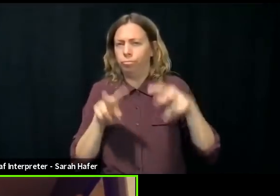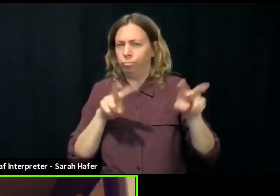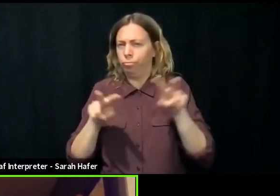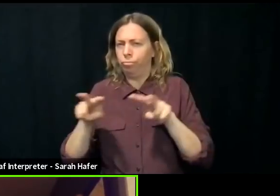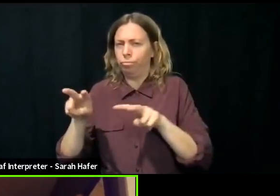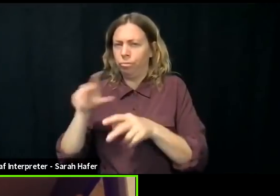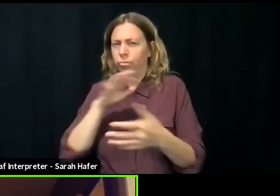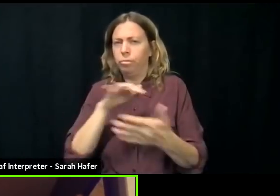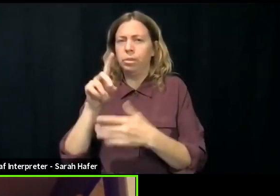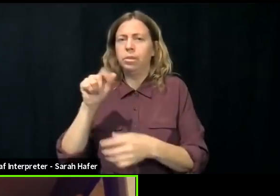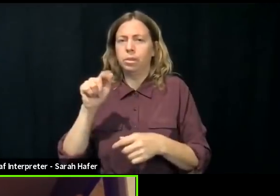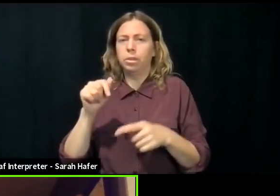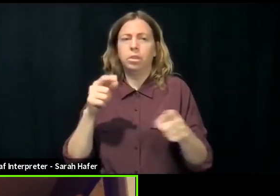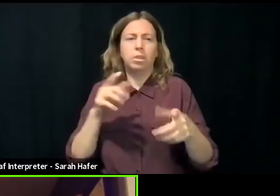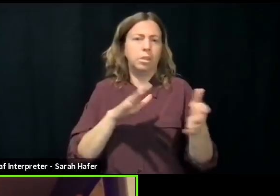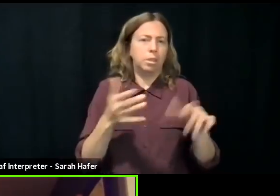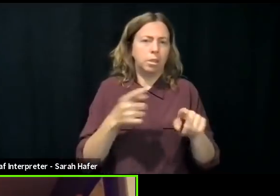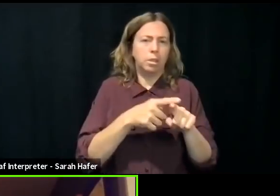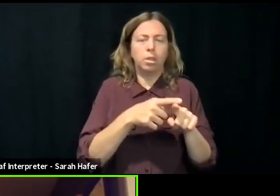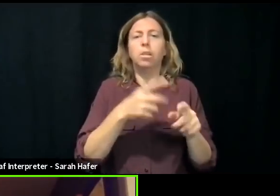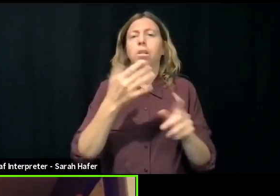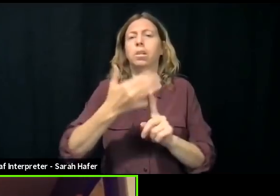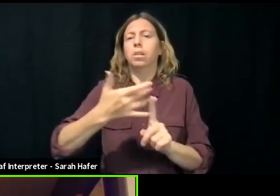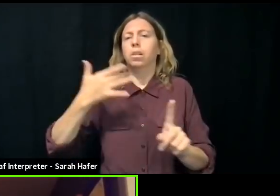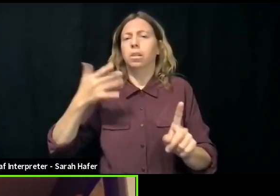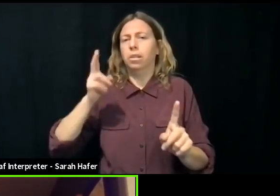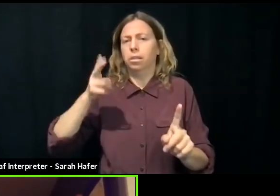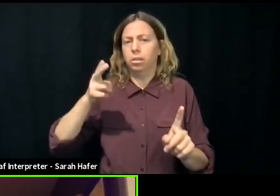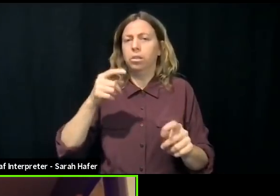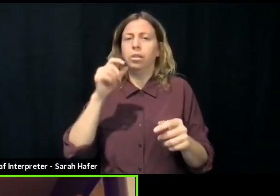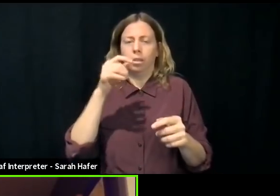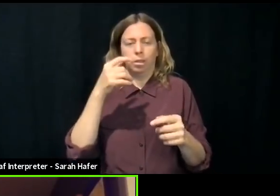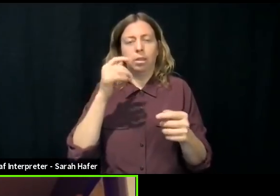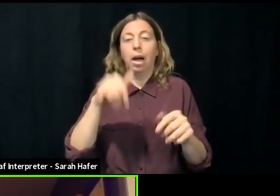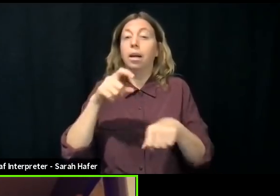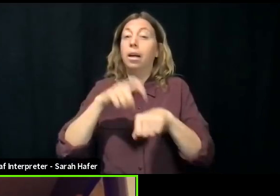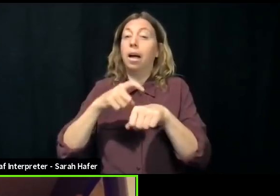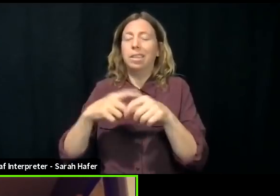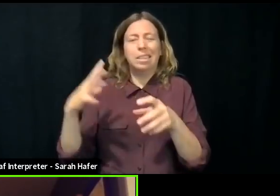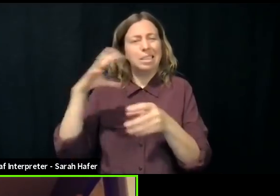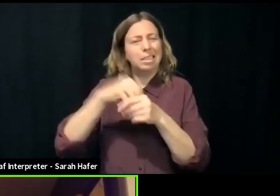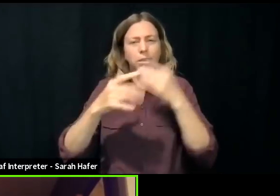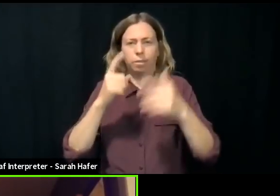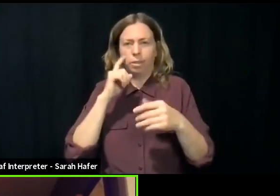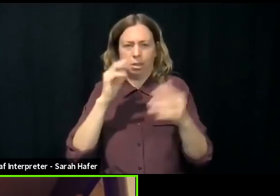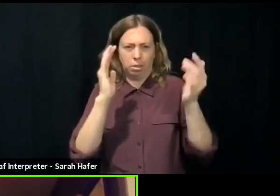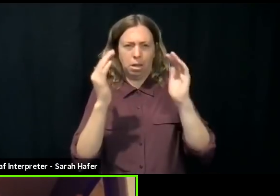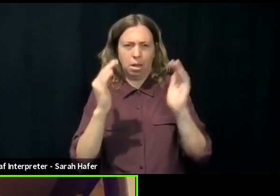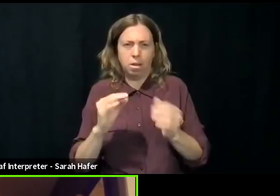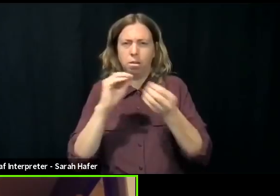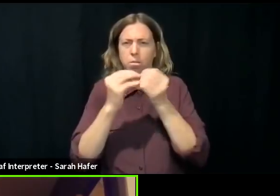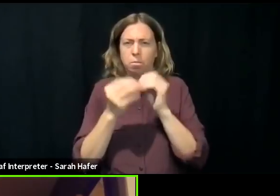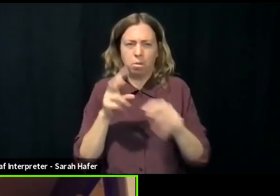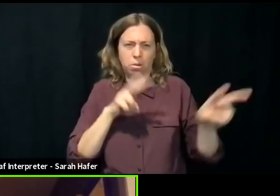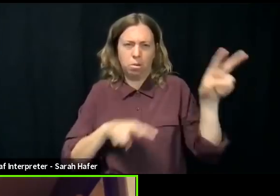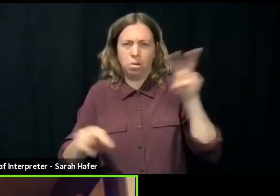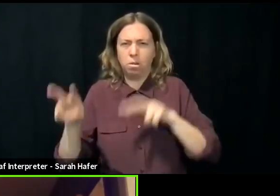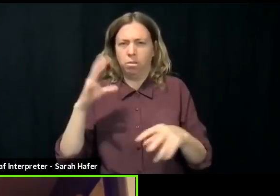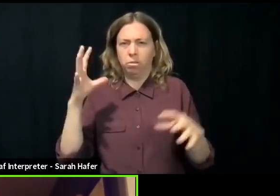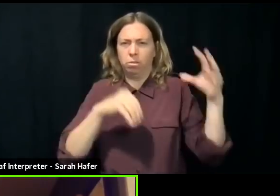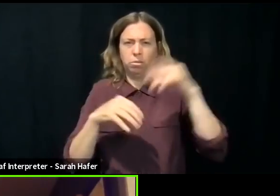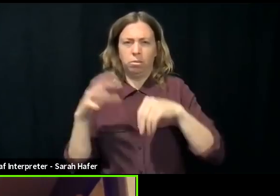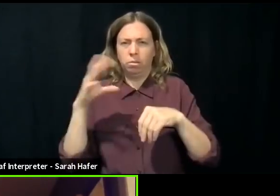some time to match up all that data and to compile that report, which is why we do so on a monthly basis to give you an idea of how those cases